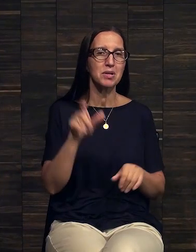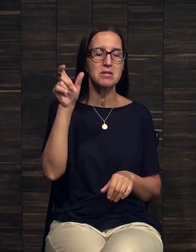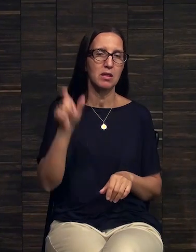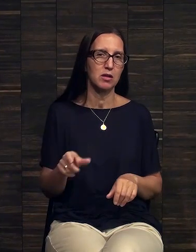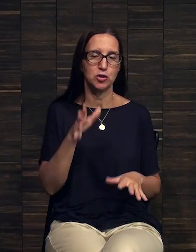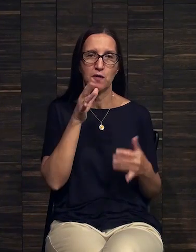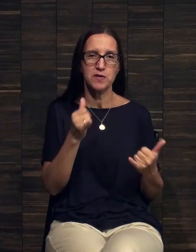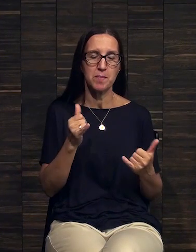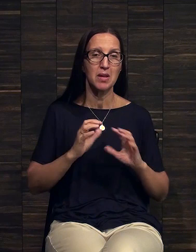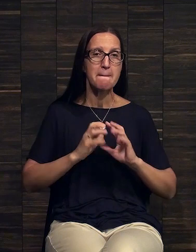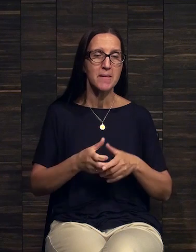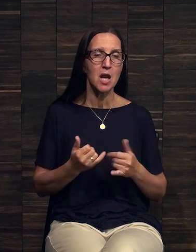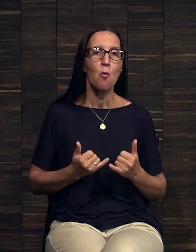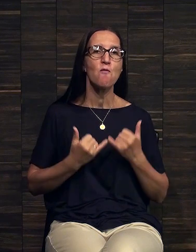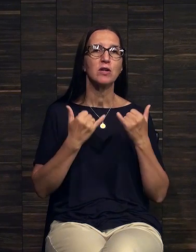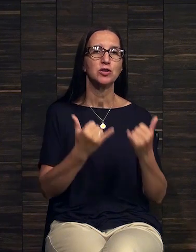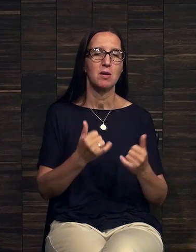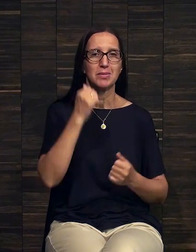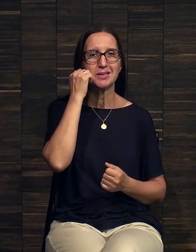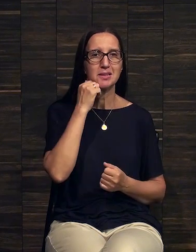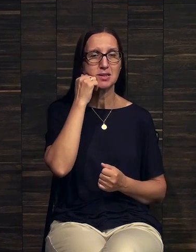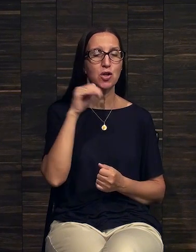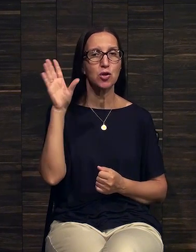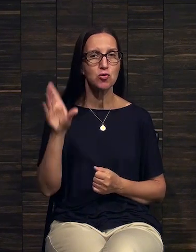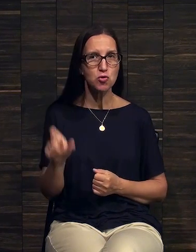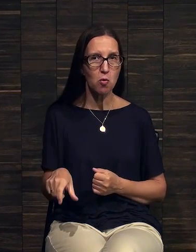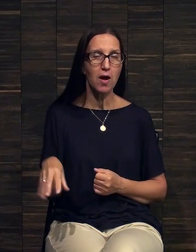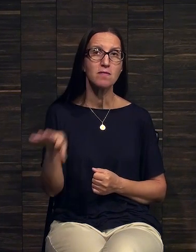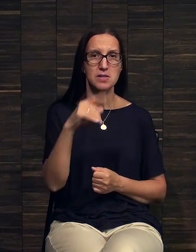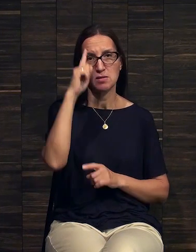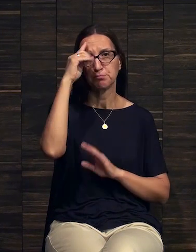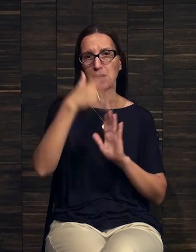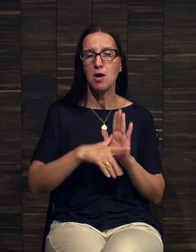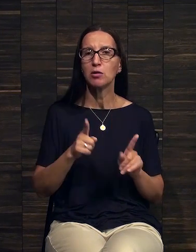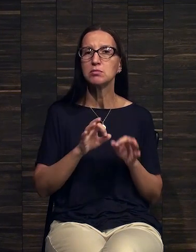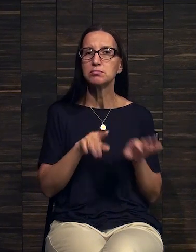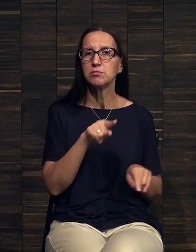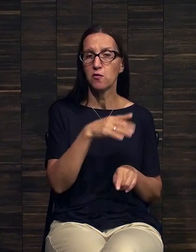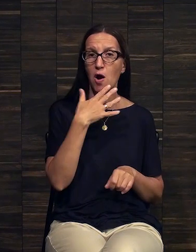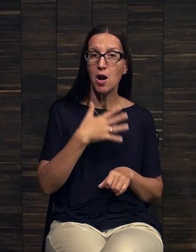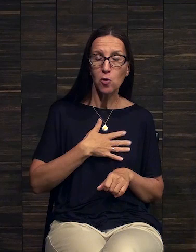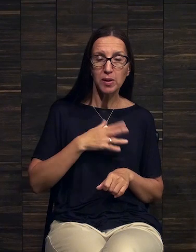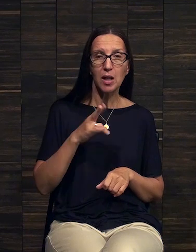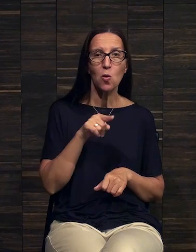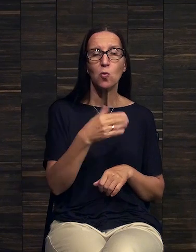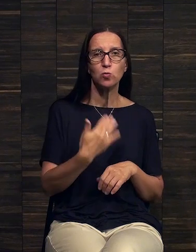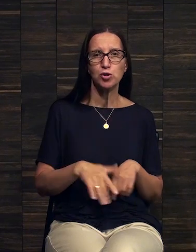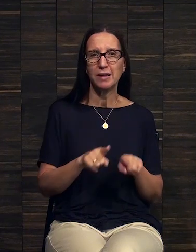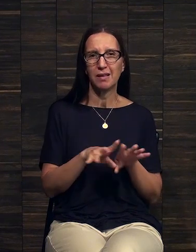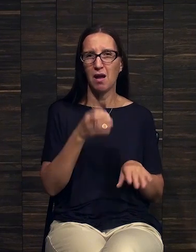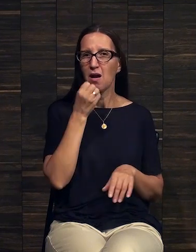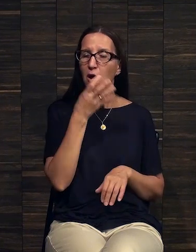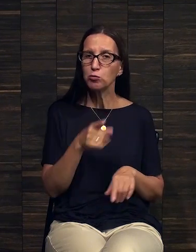characters of the comic world. This is a very respectful old guy, but he's